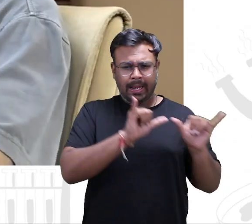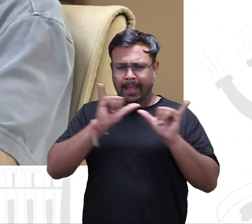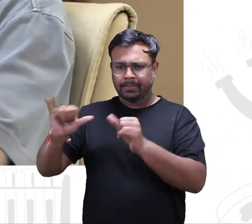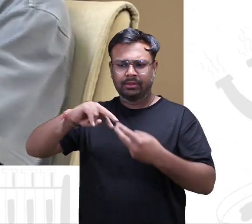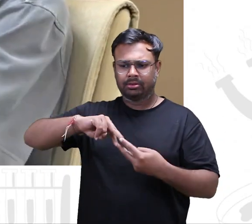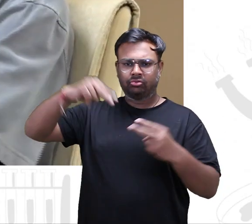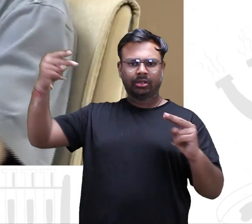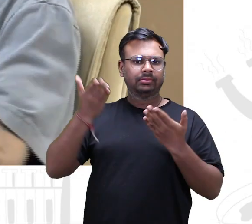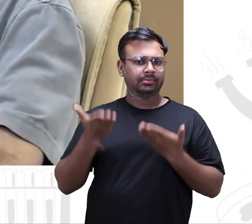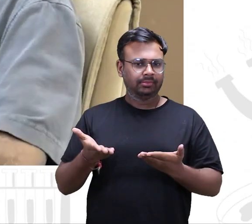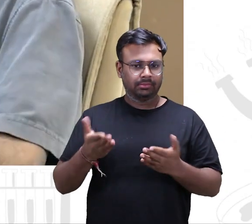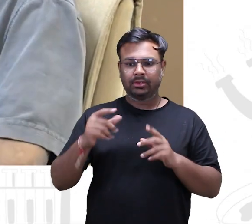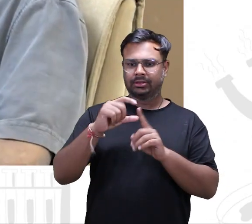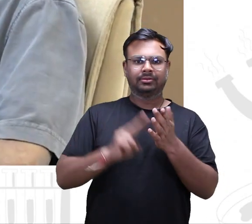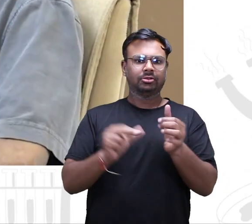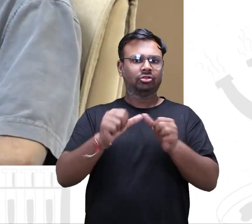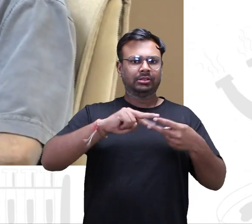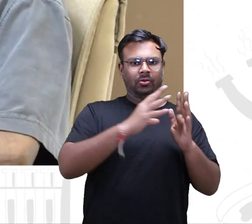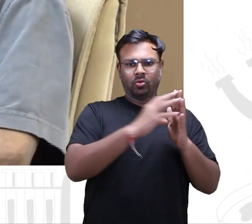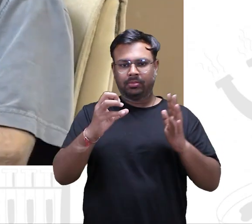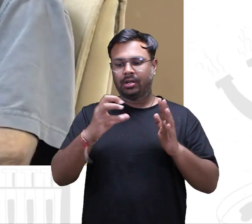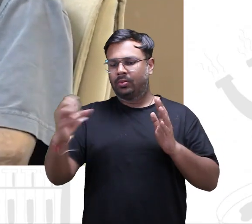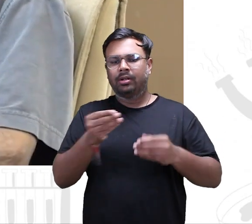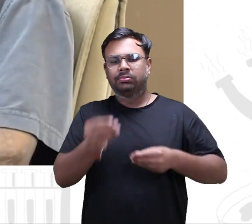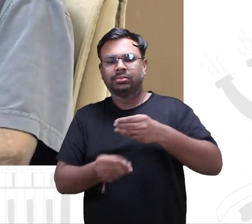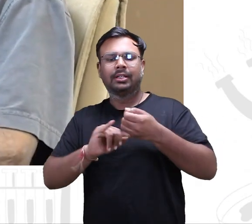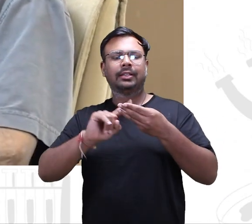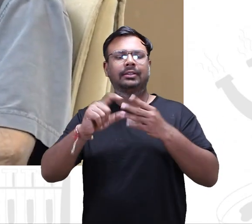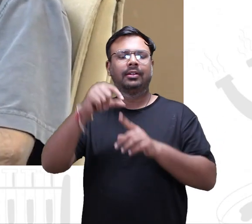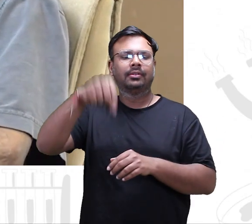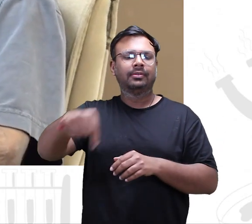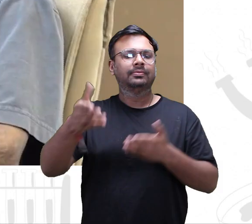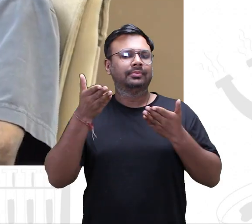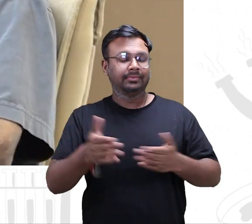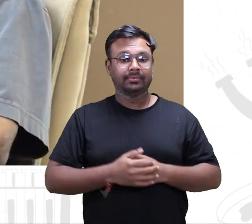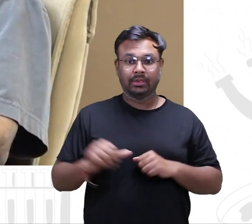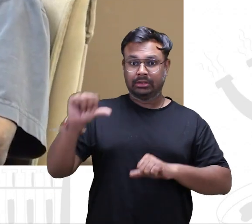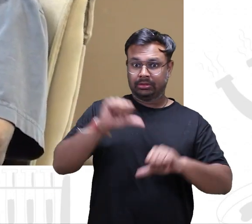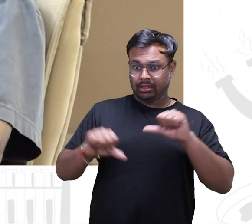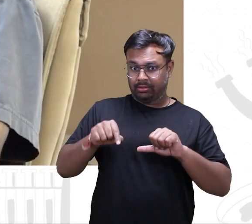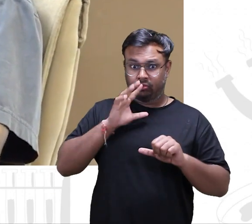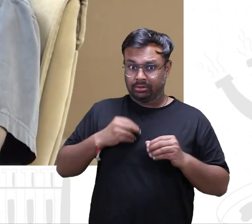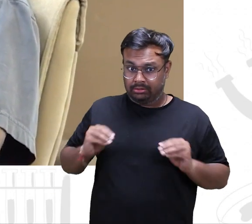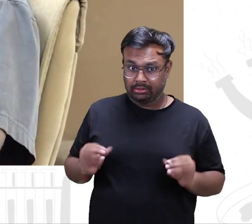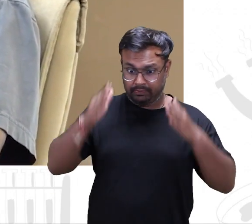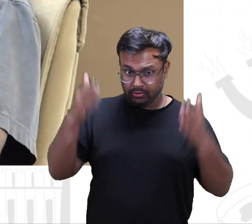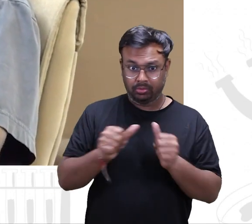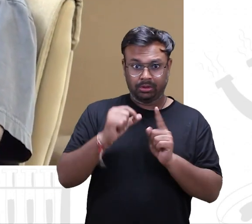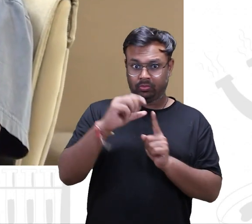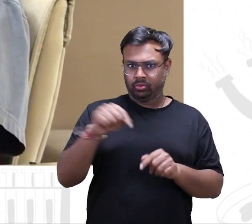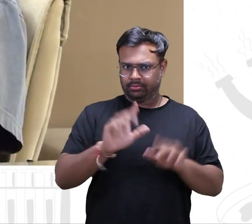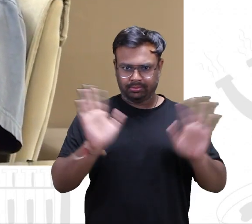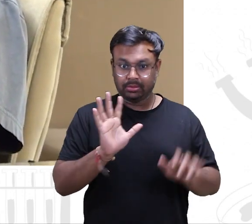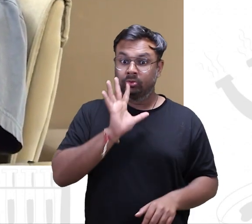genetically speaking. They have the identical DNA sequence. And my lab actually didn't start out working on apomixis.